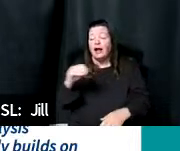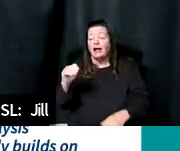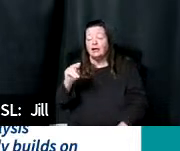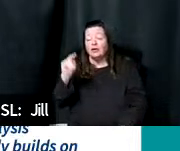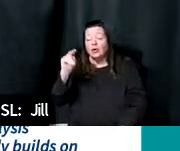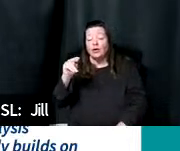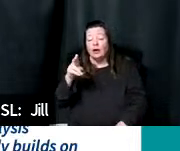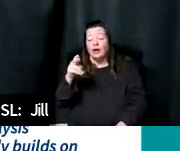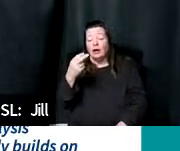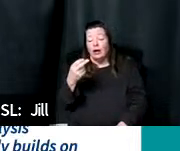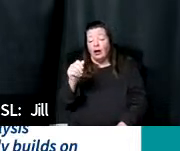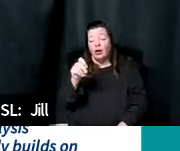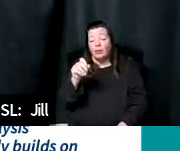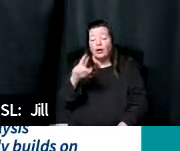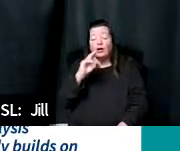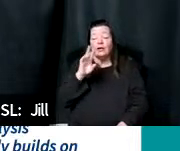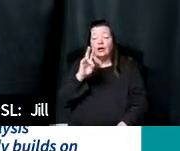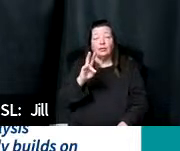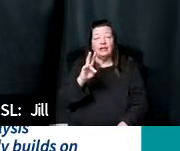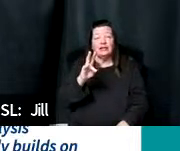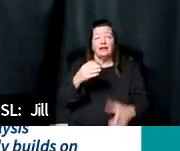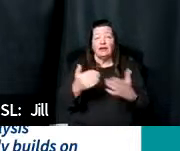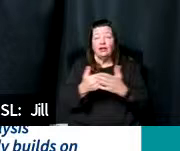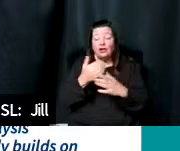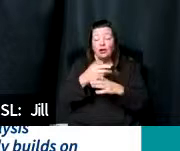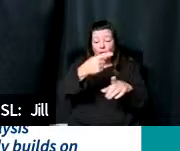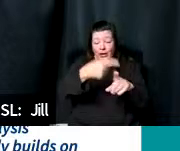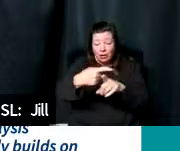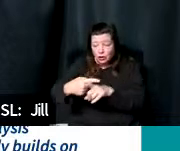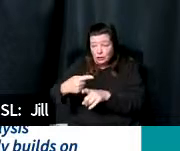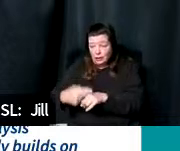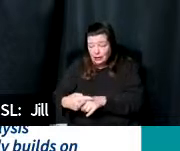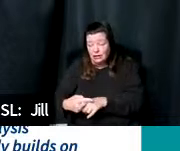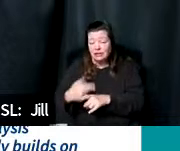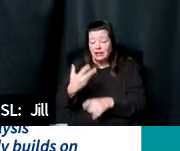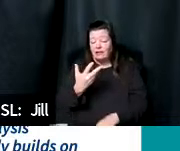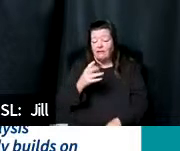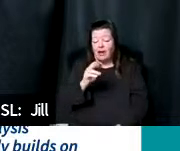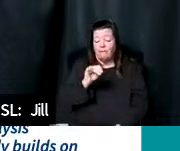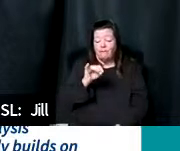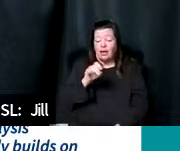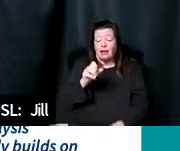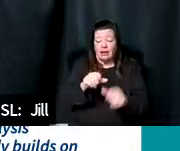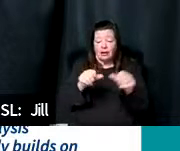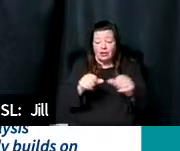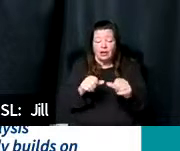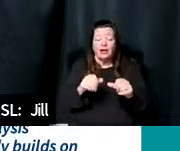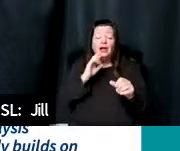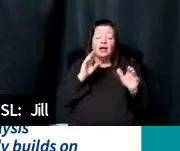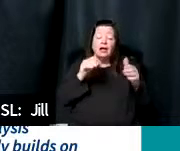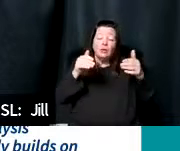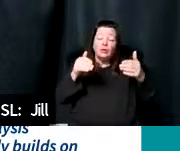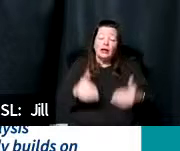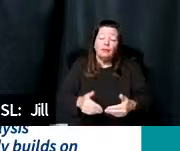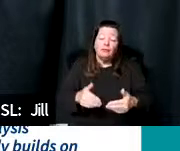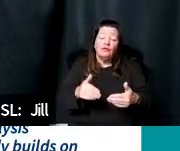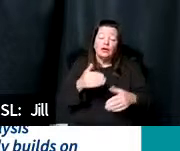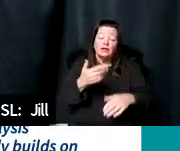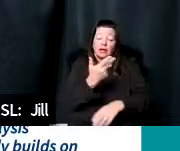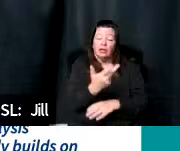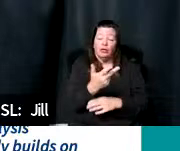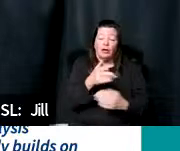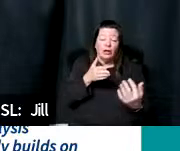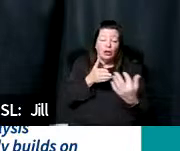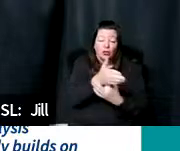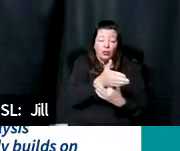7 interchanges within the 5-mile stretch within the program area. And we are going to focus on 3 through lanes and at least 1 auxiliary lane